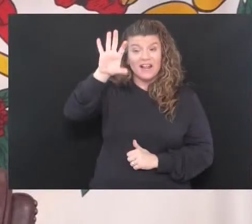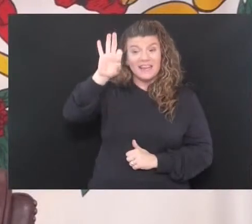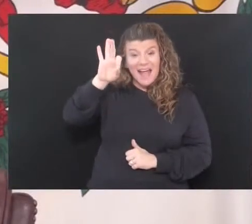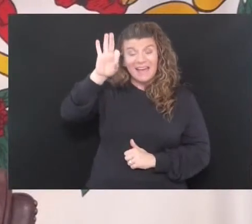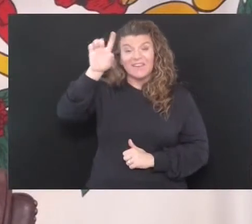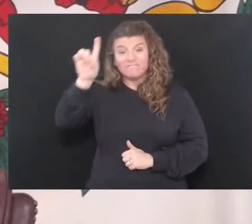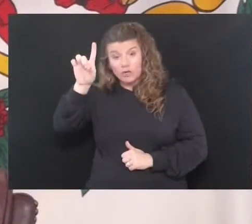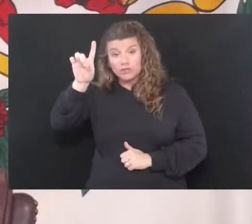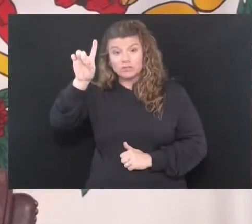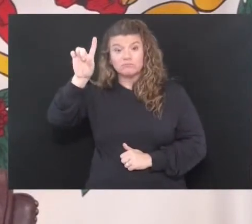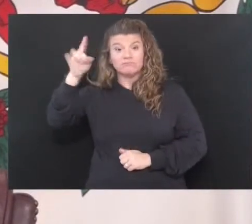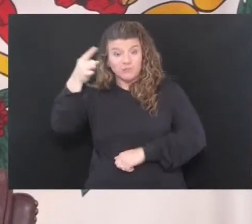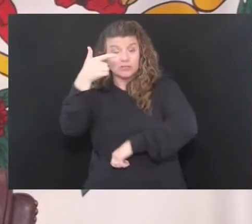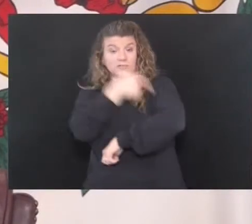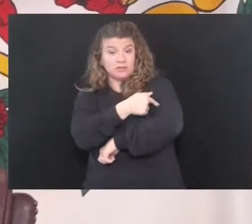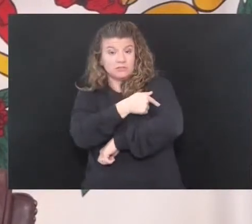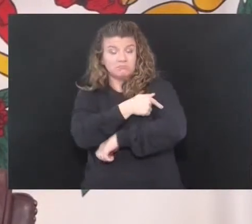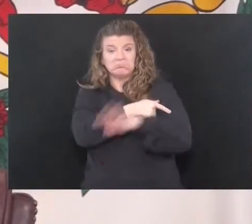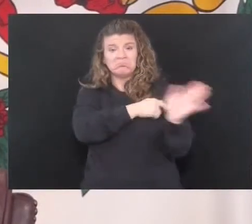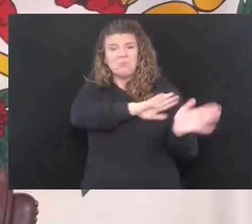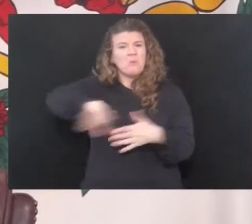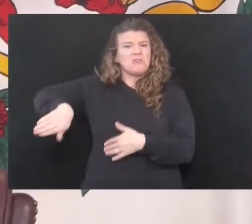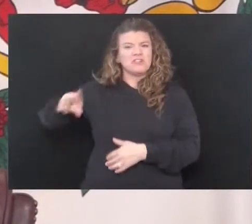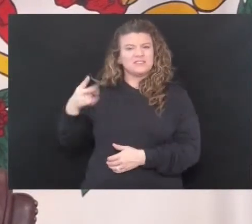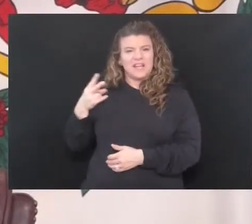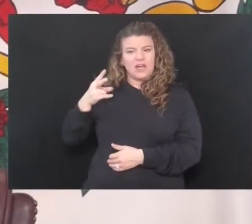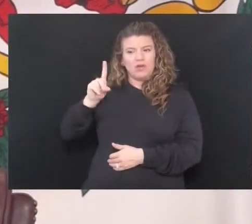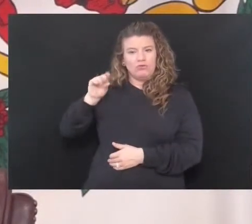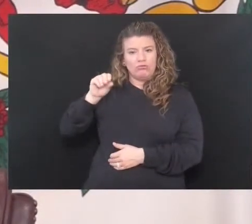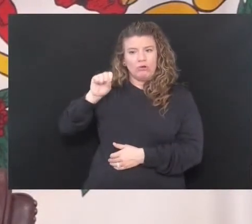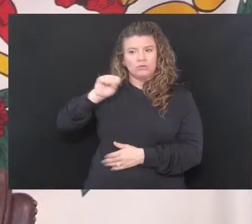681,790 first doses, forget the second doses for right now.